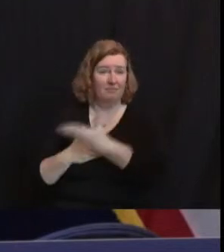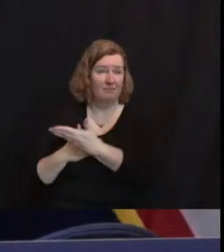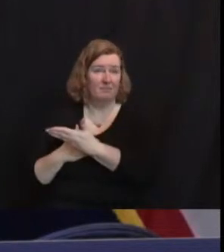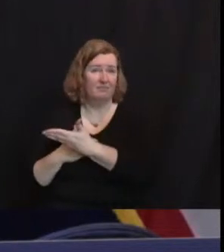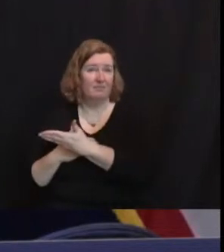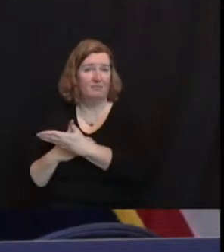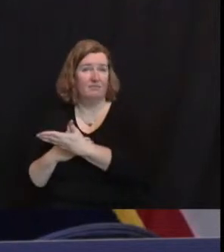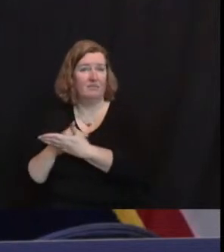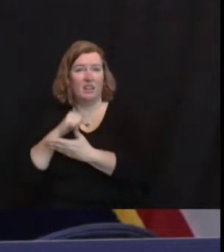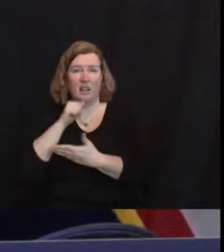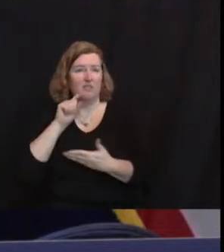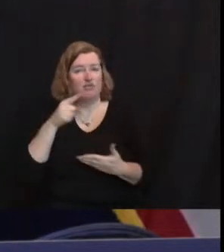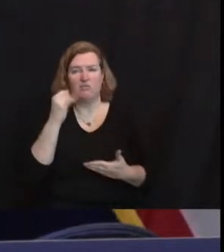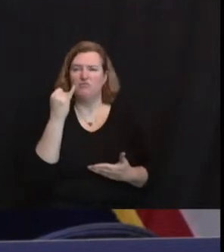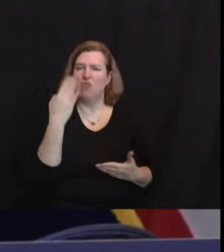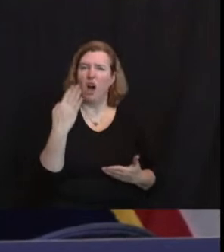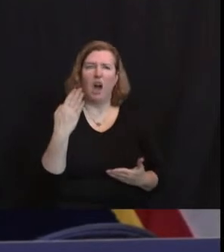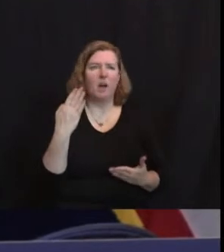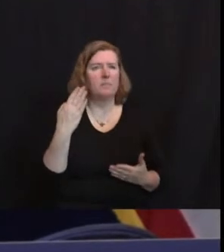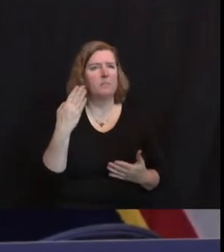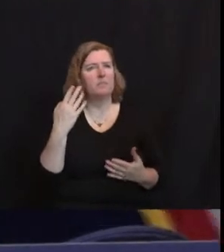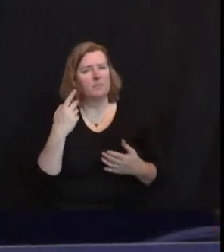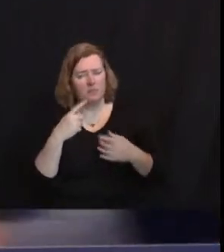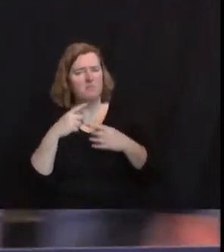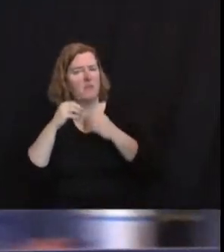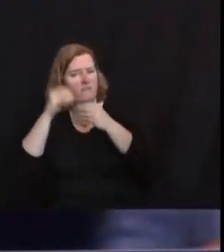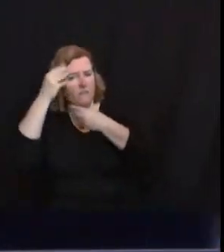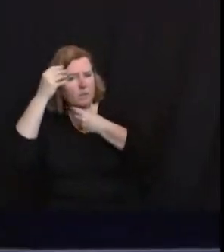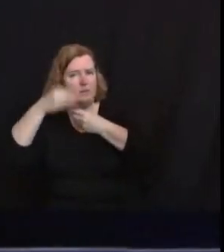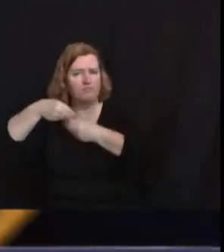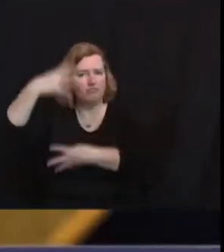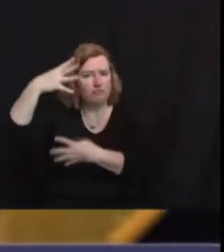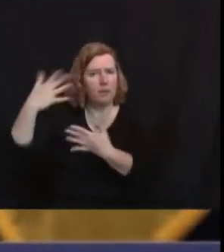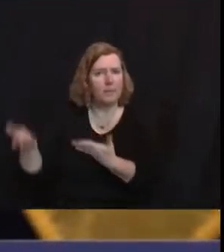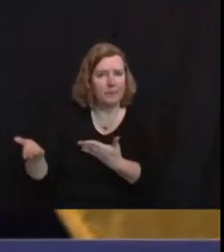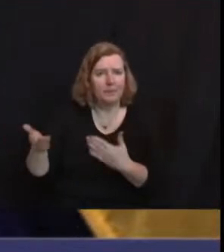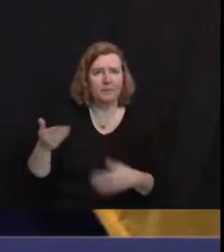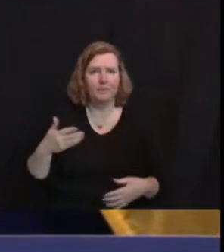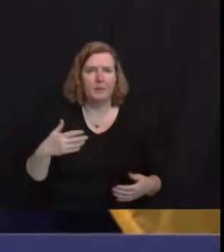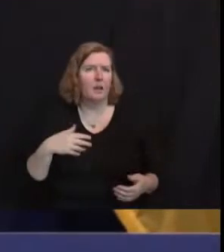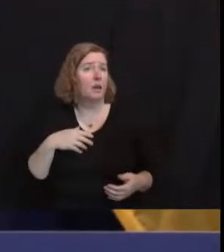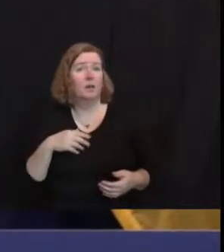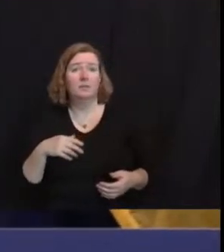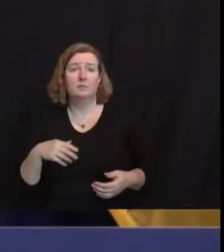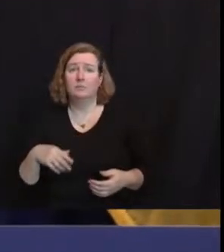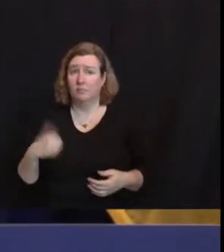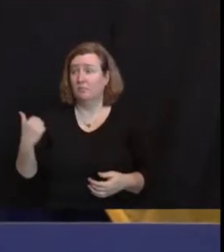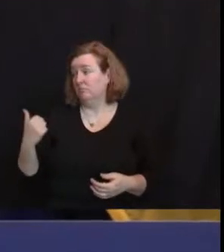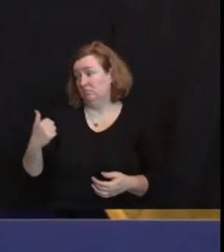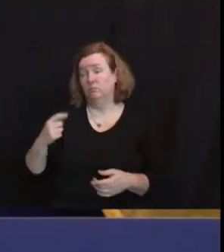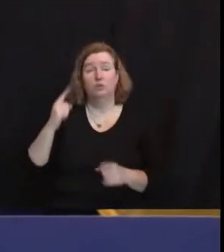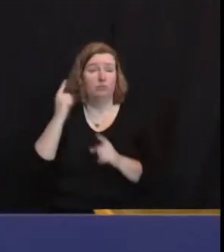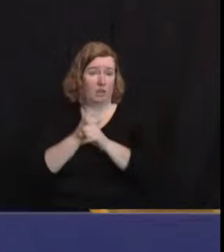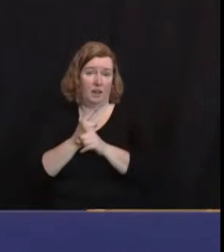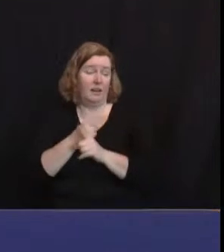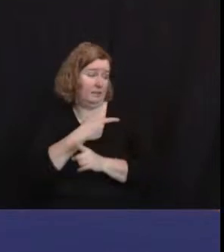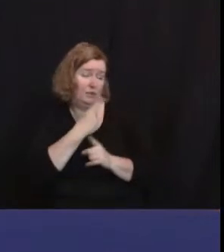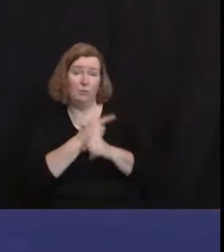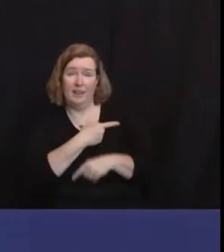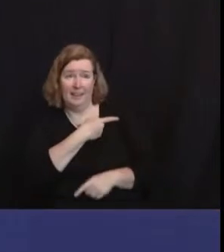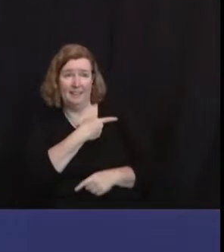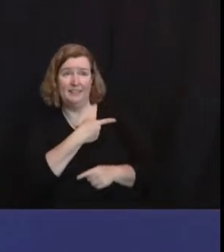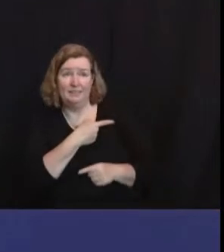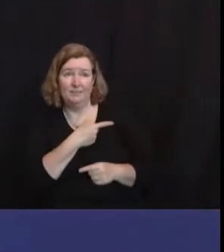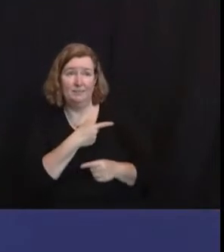not regret having. Thanks, Gov. Well said. And again, it's a career of great responsibility, but great reward. And